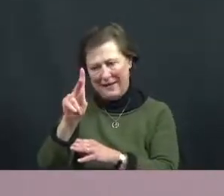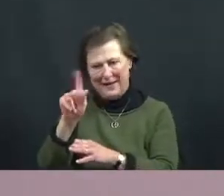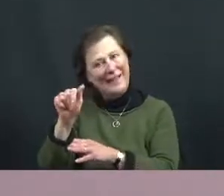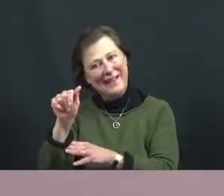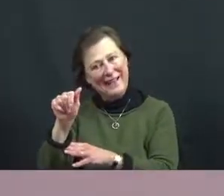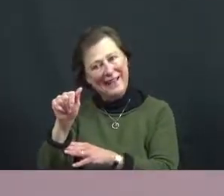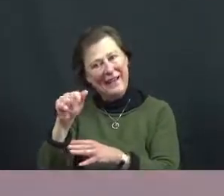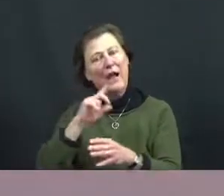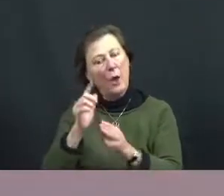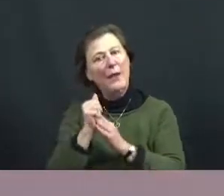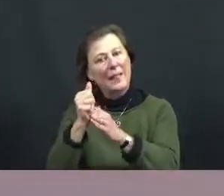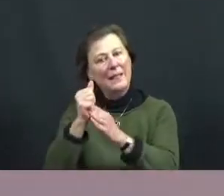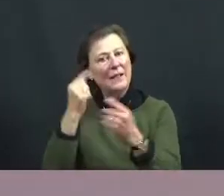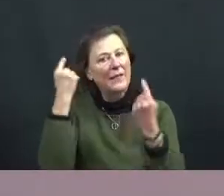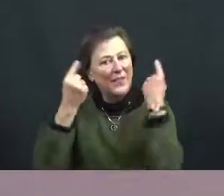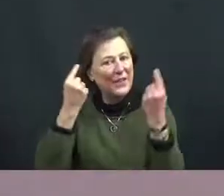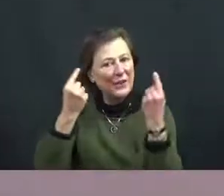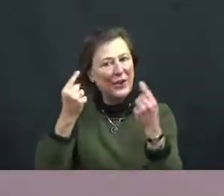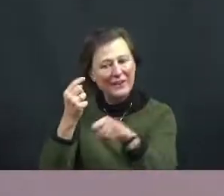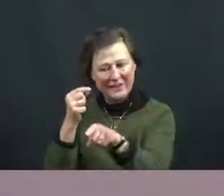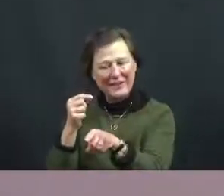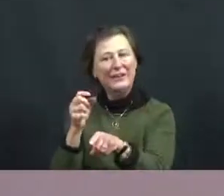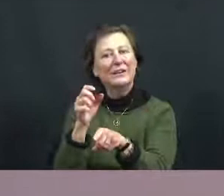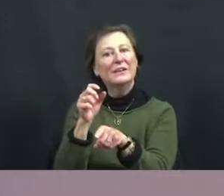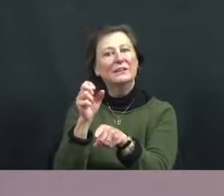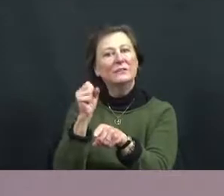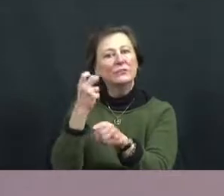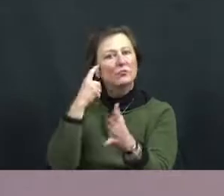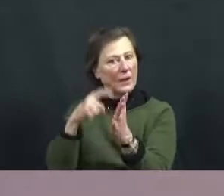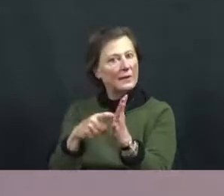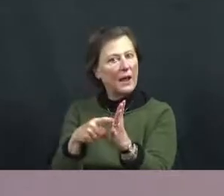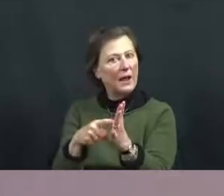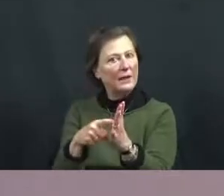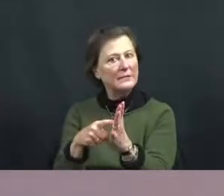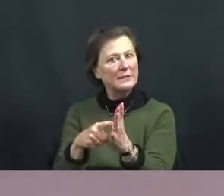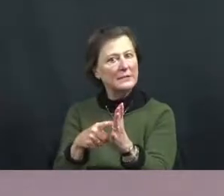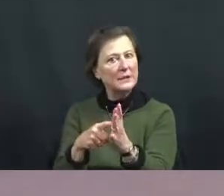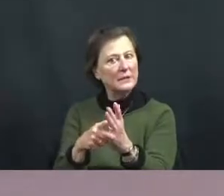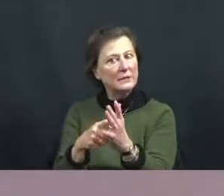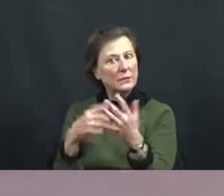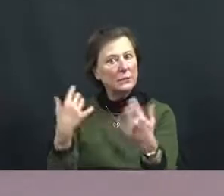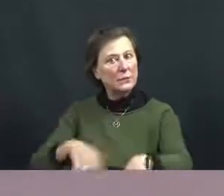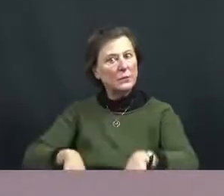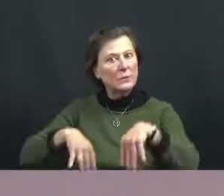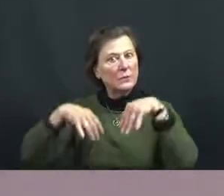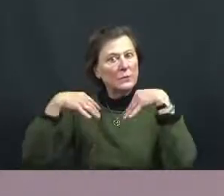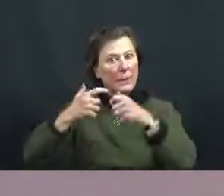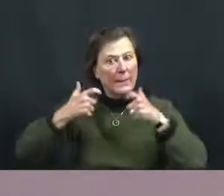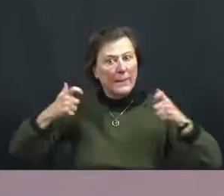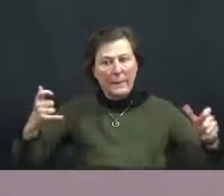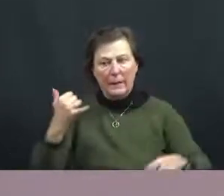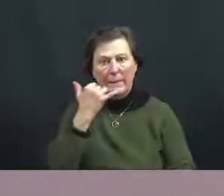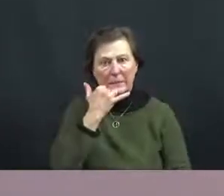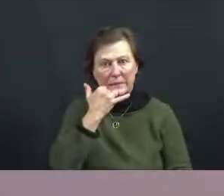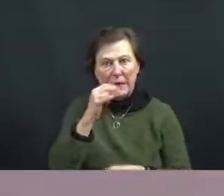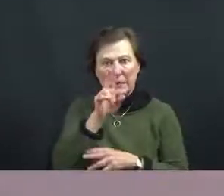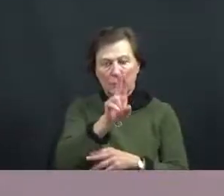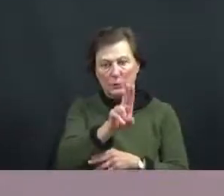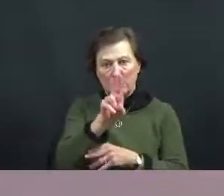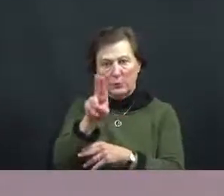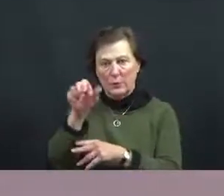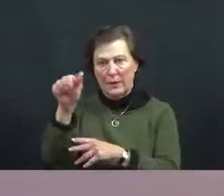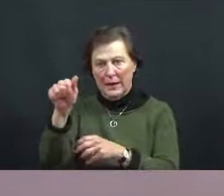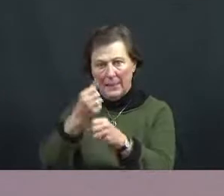thinkers, leading thinkers, she recognized a big mistake that the Unitarian Universalist Association